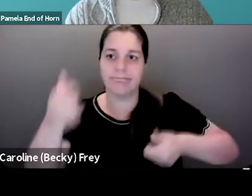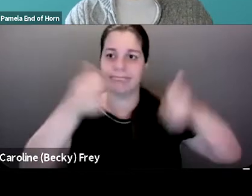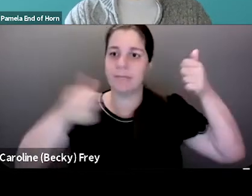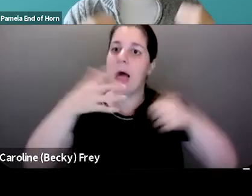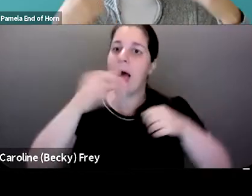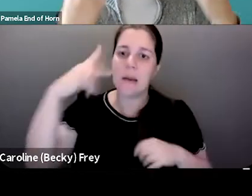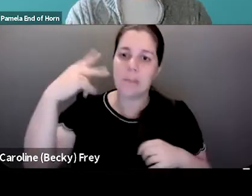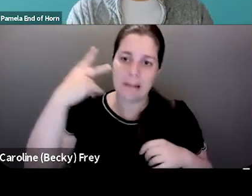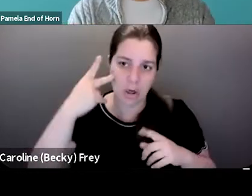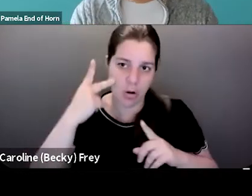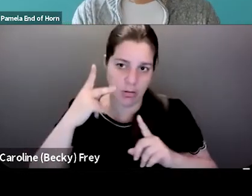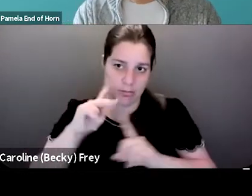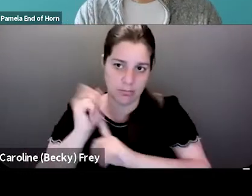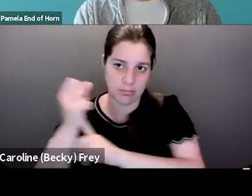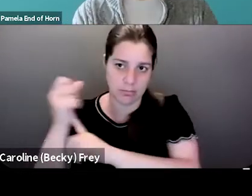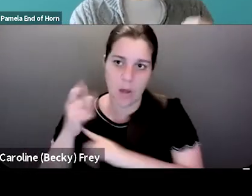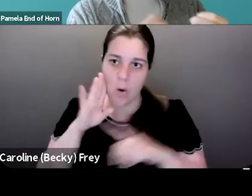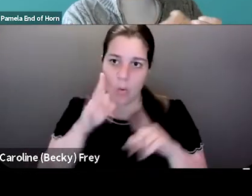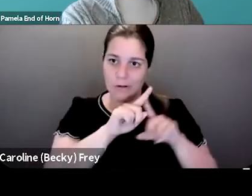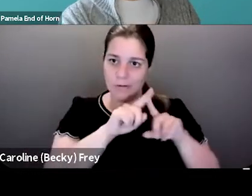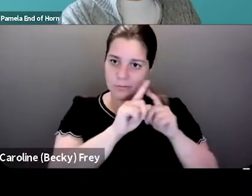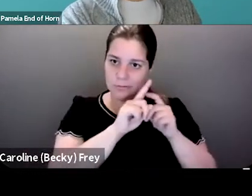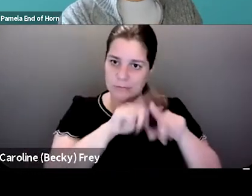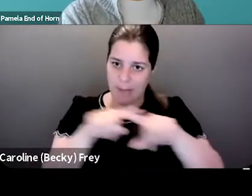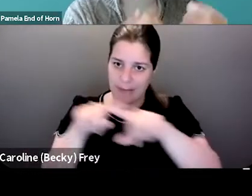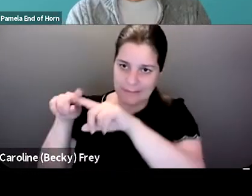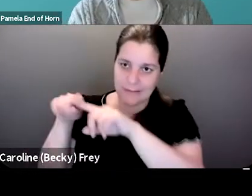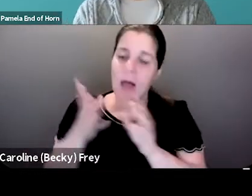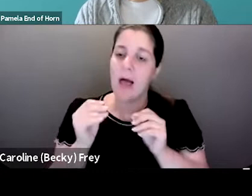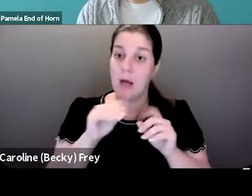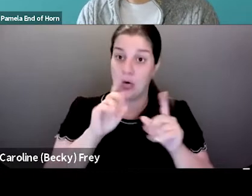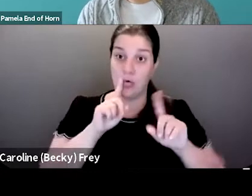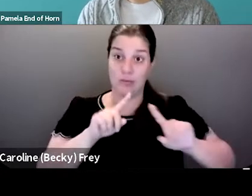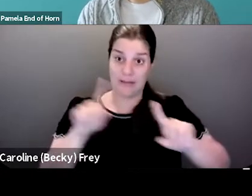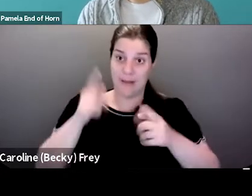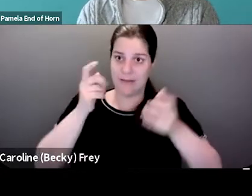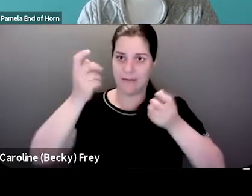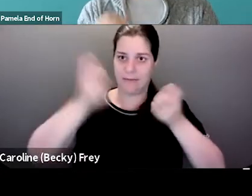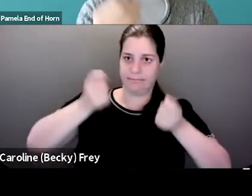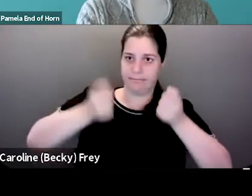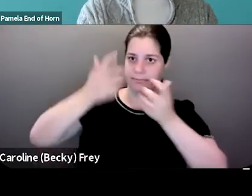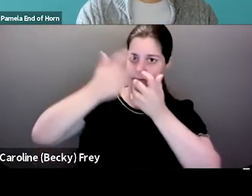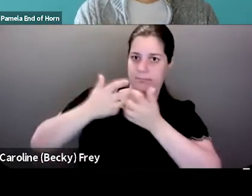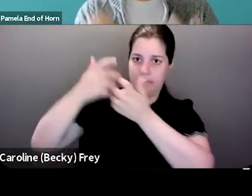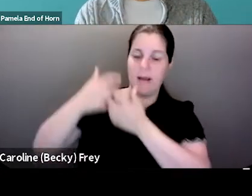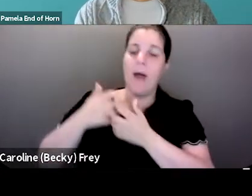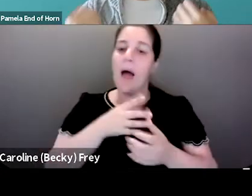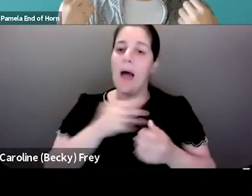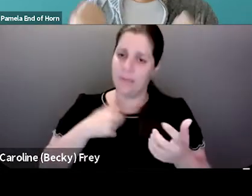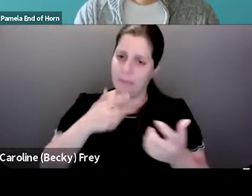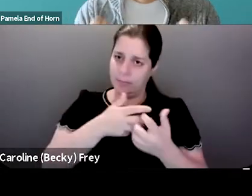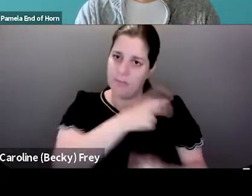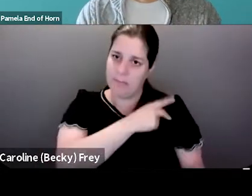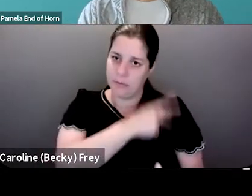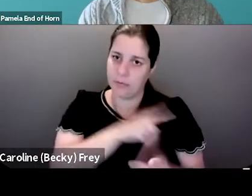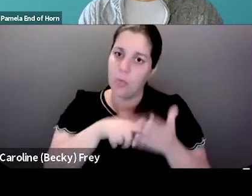services that is understanding of that and responsive to that will really go to where the patient is and what they need and